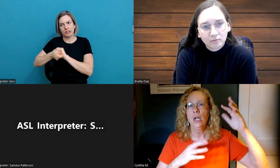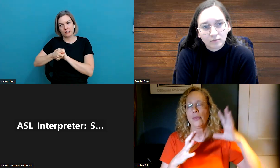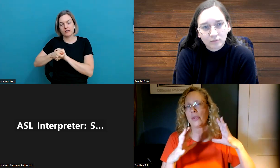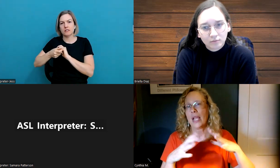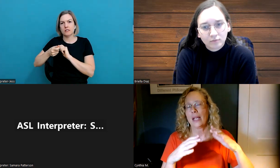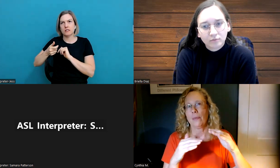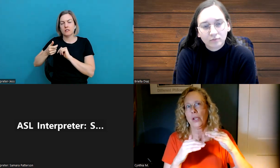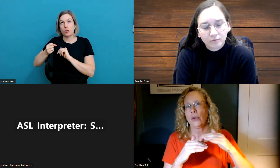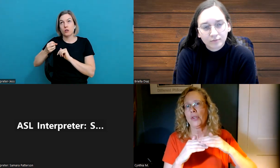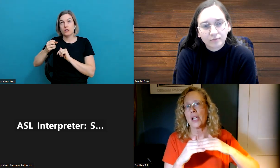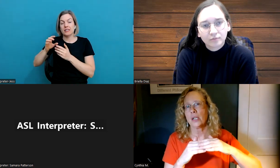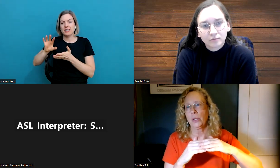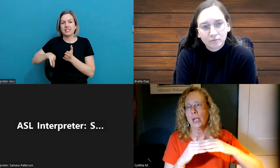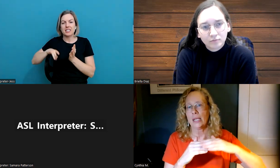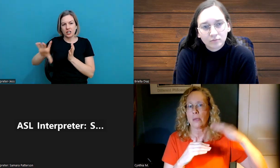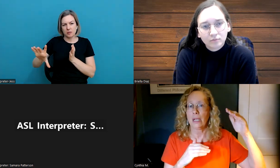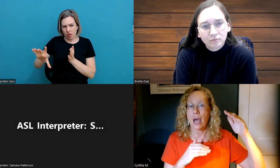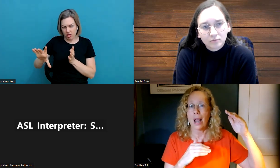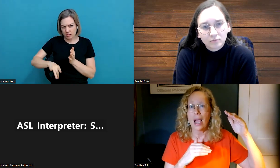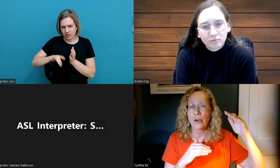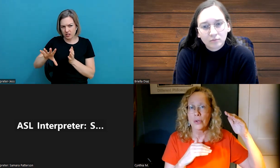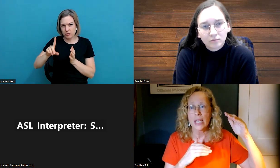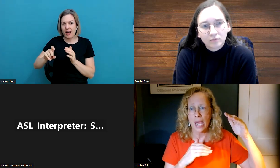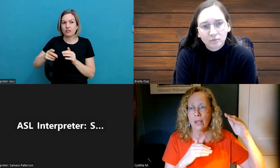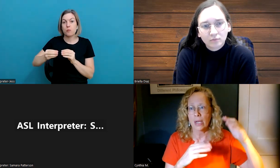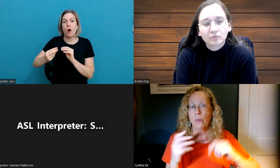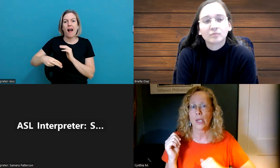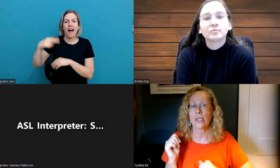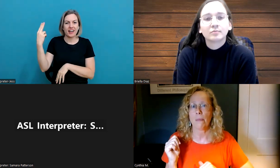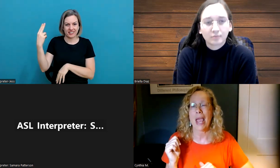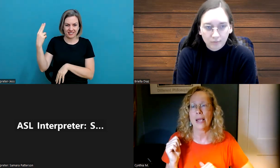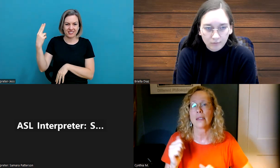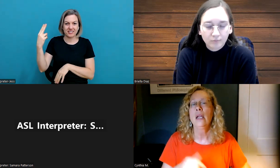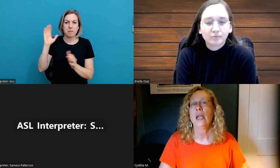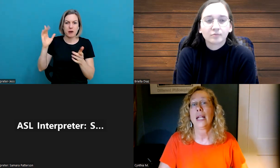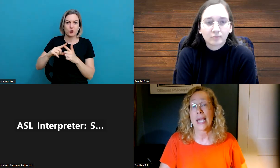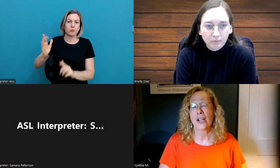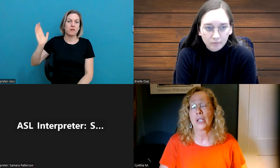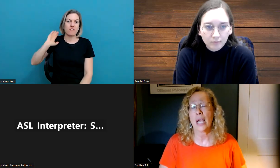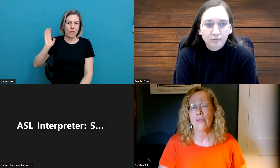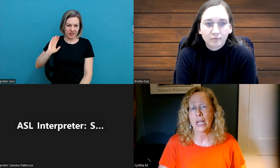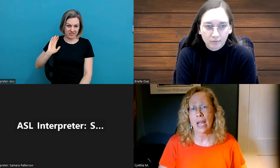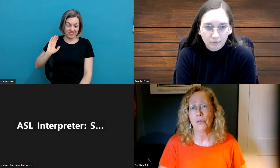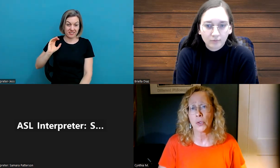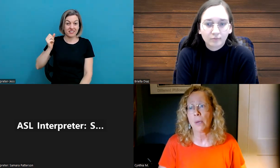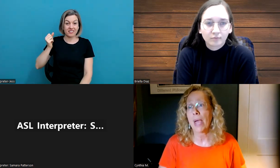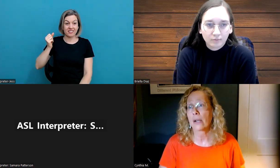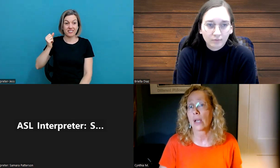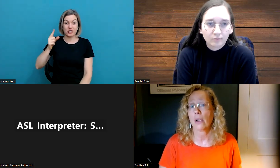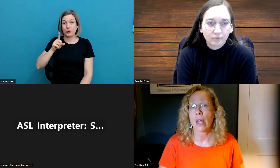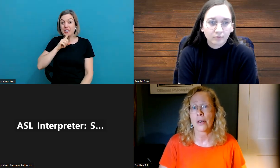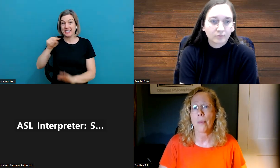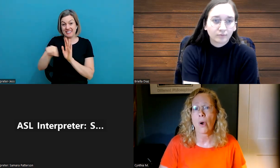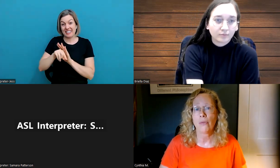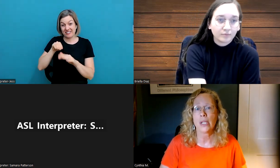deductible, your deductible has to be a lot higher today than it was in the past. It's actually having an adverse impact